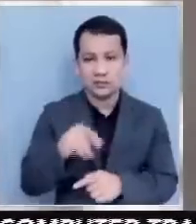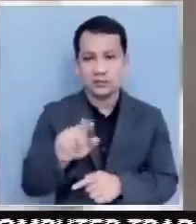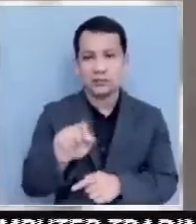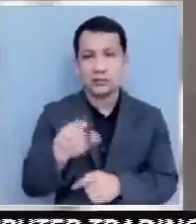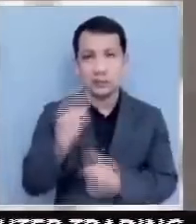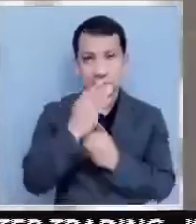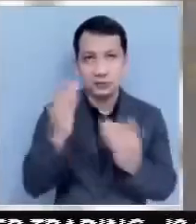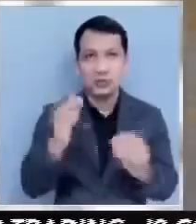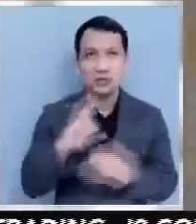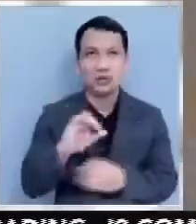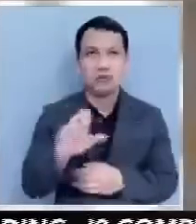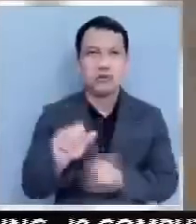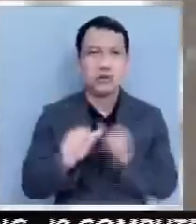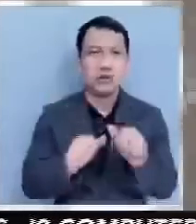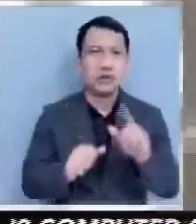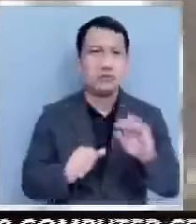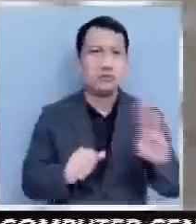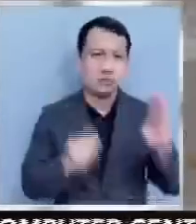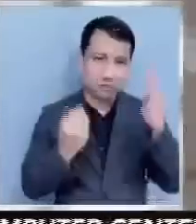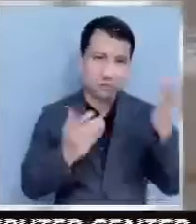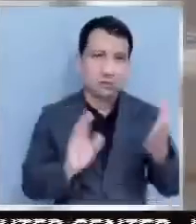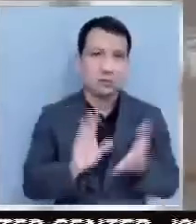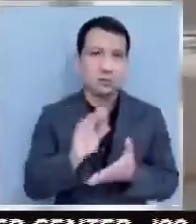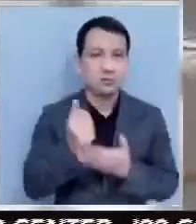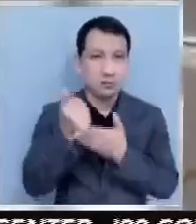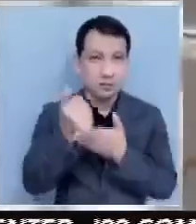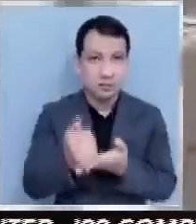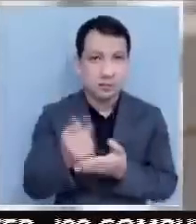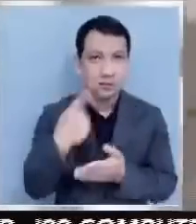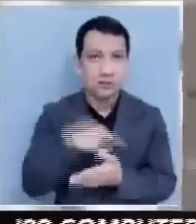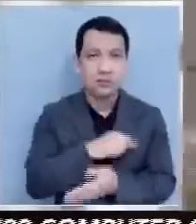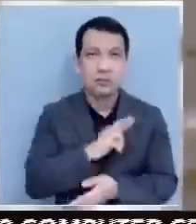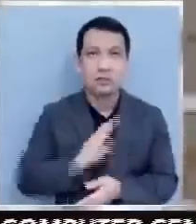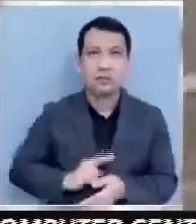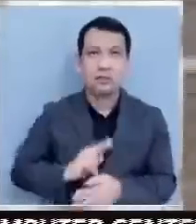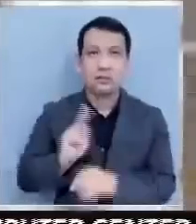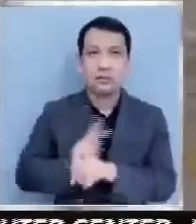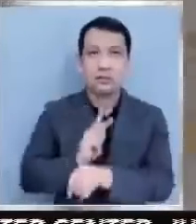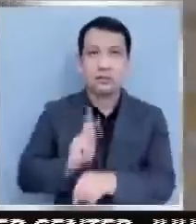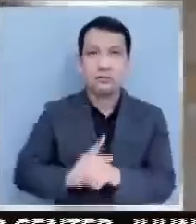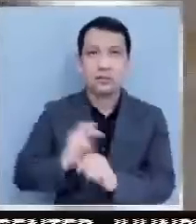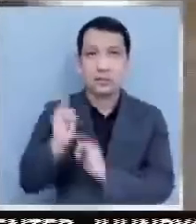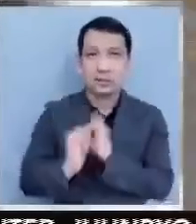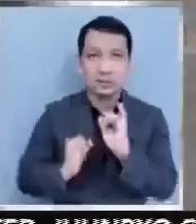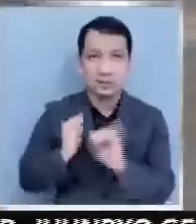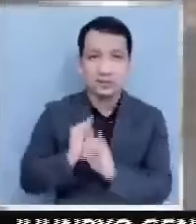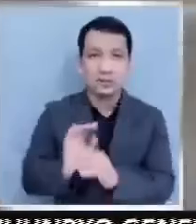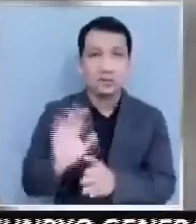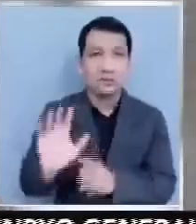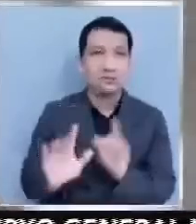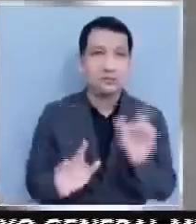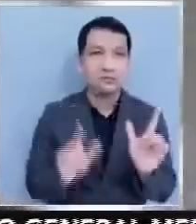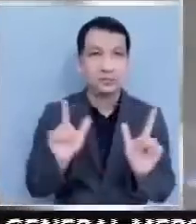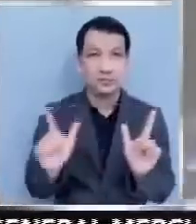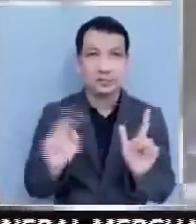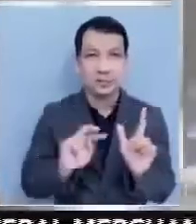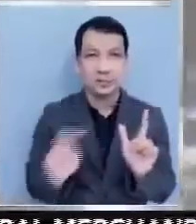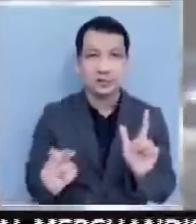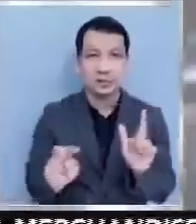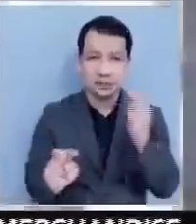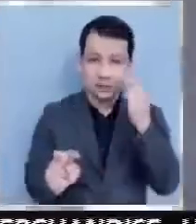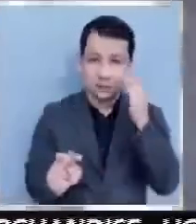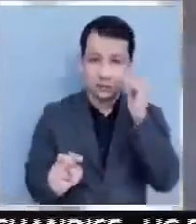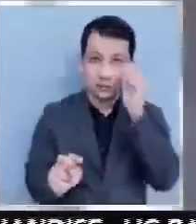Roberta Tamondong, at reigning queens na sina Binibining Pilipinas International 2022 Nicole